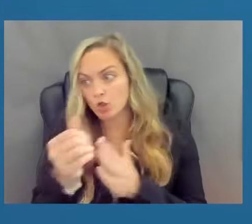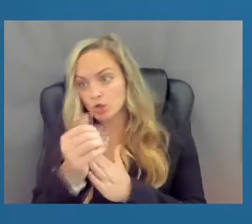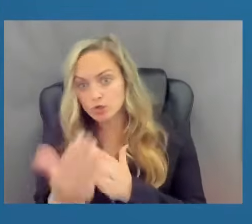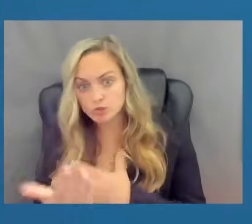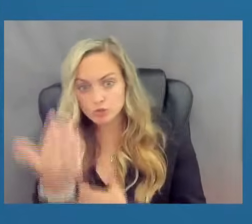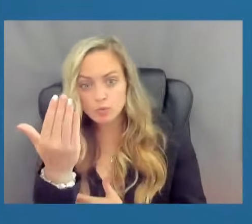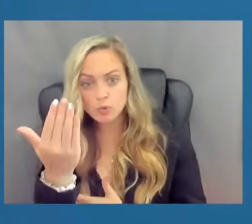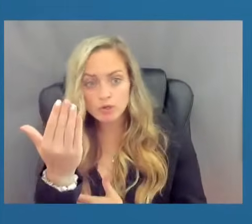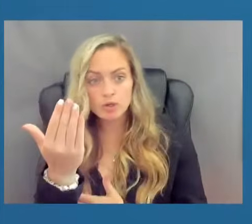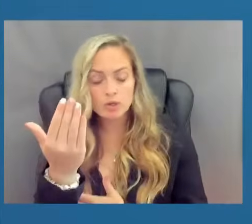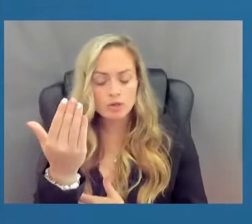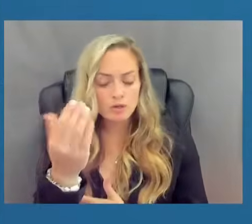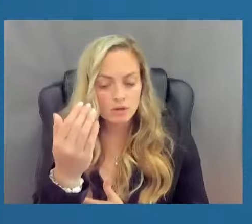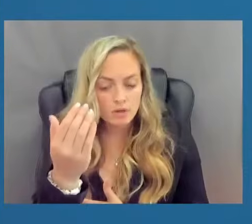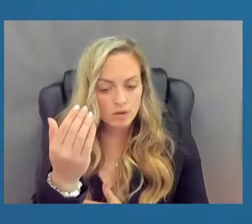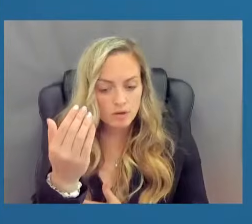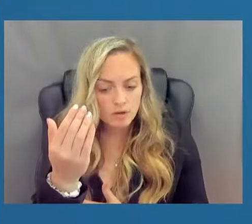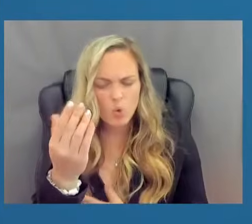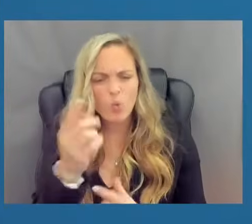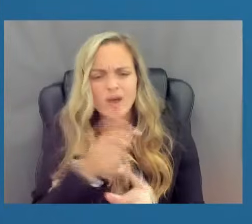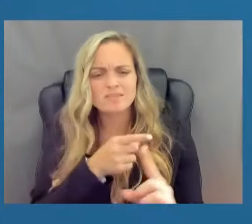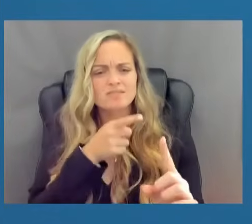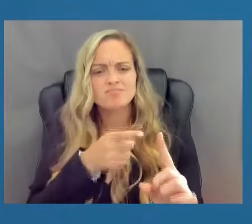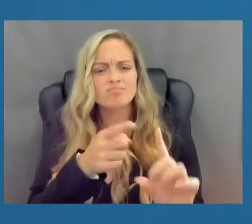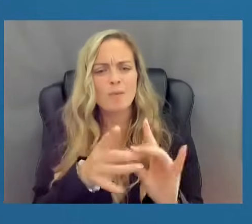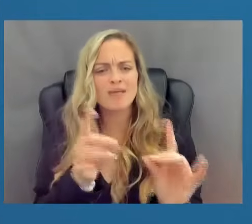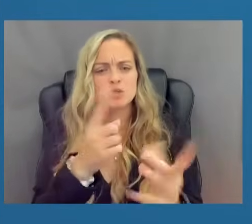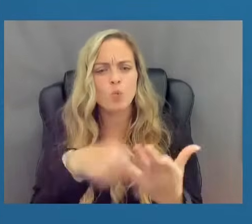what's the takeaway message in terms of what still needs to be done?